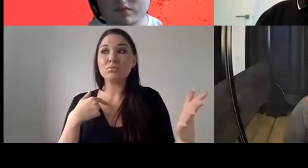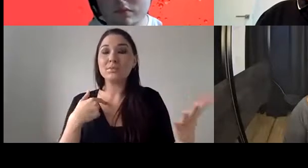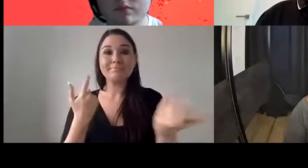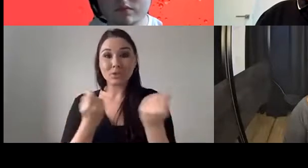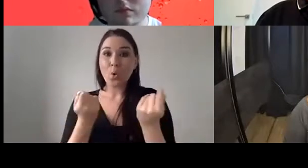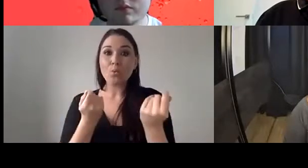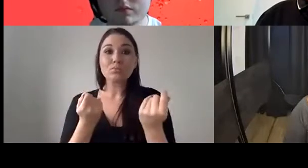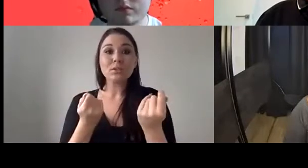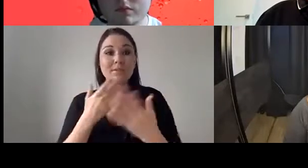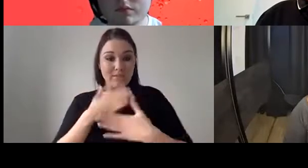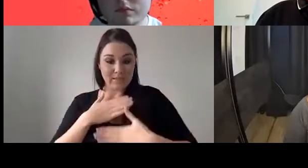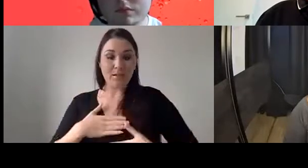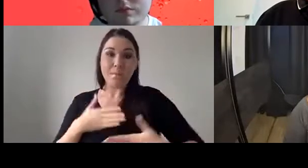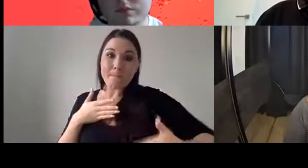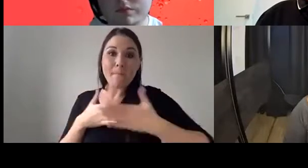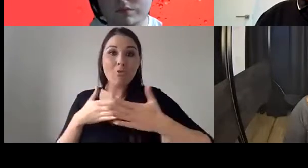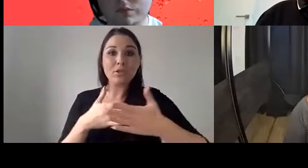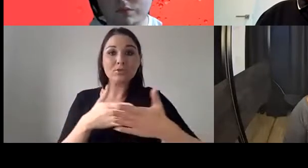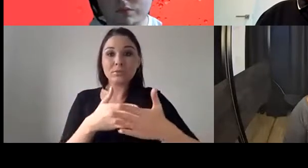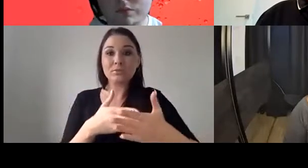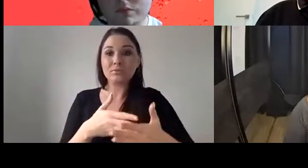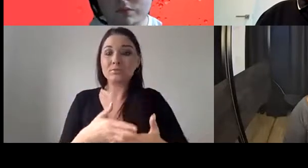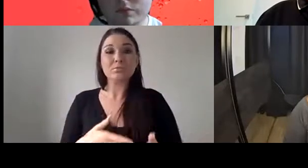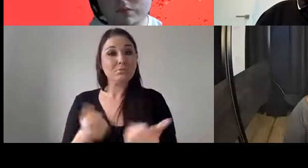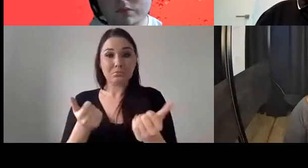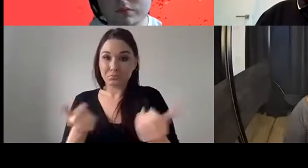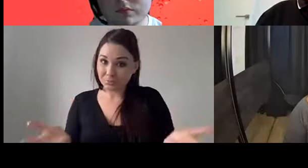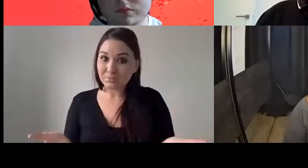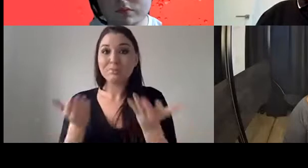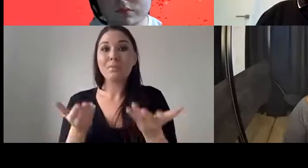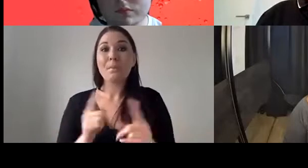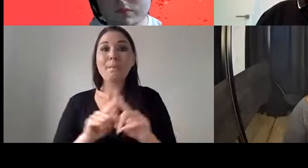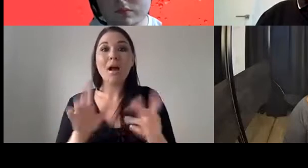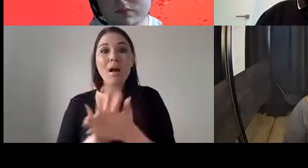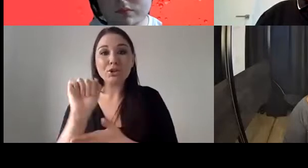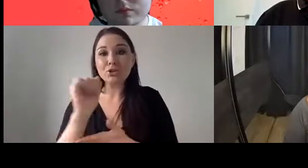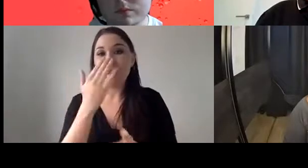barriers to get in, then by all means do that. But you can also, it's cultural and